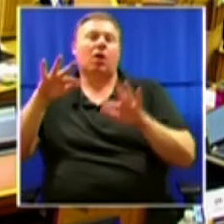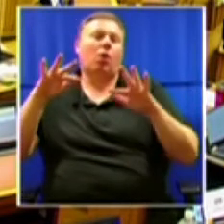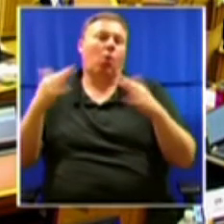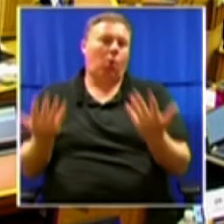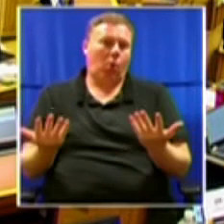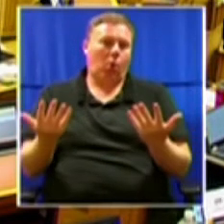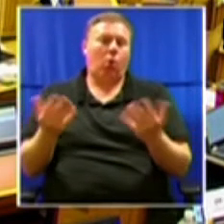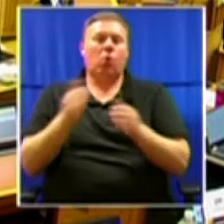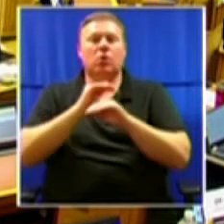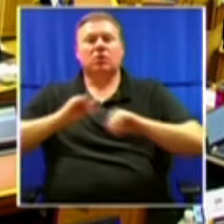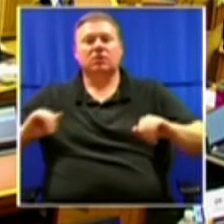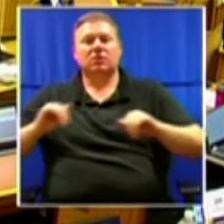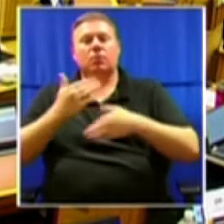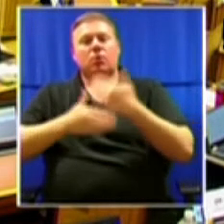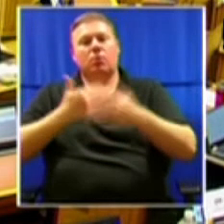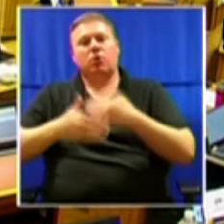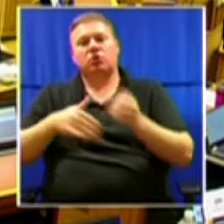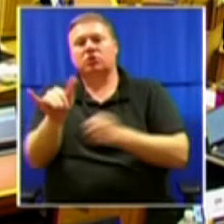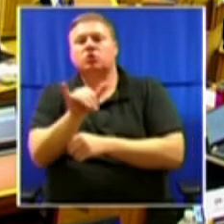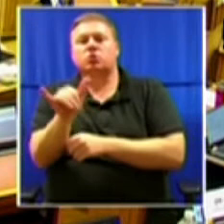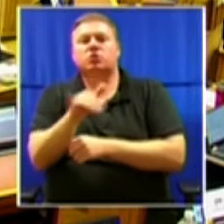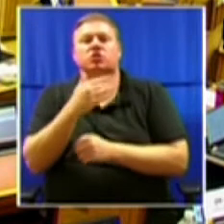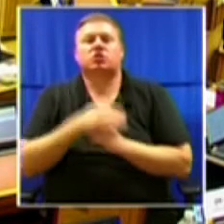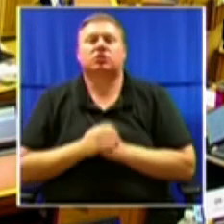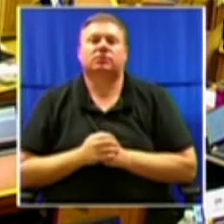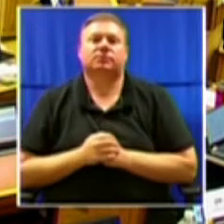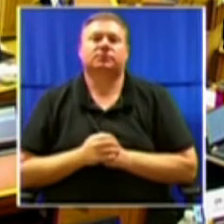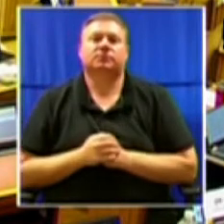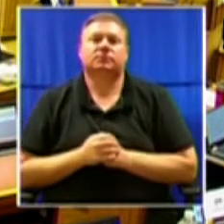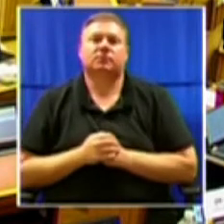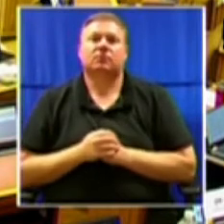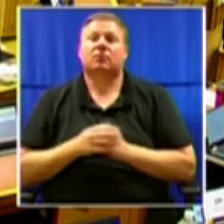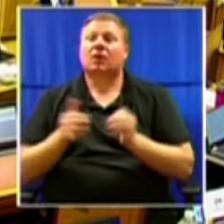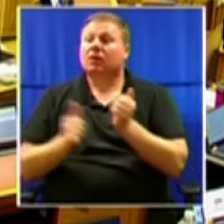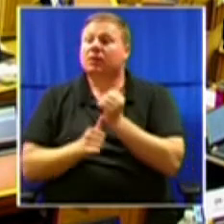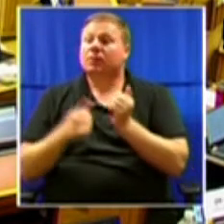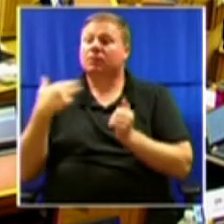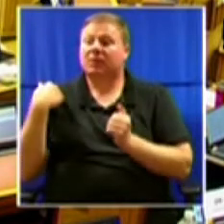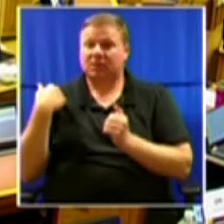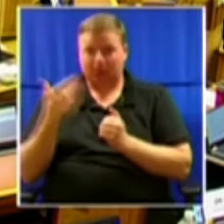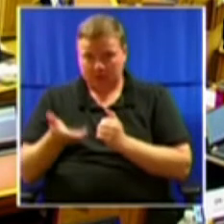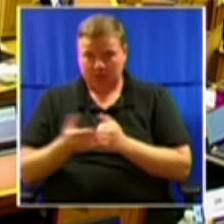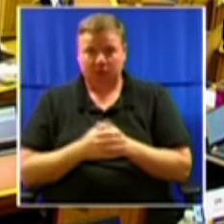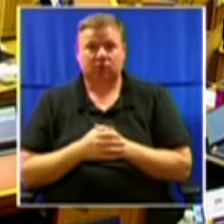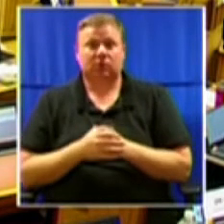separate process. Thank you. The Honourable Deputy Minister.